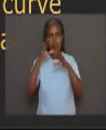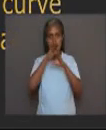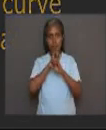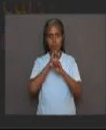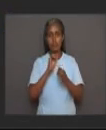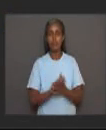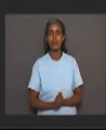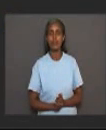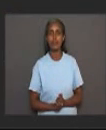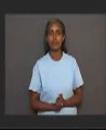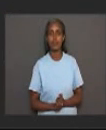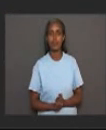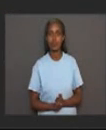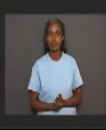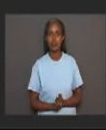Time's up.